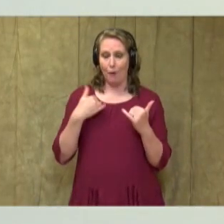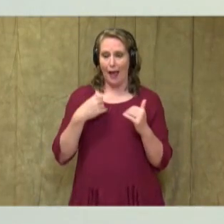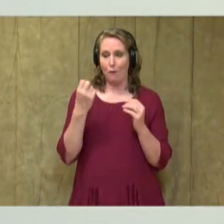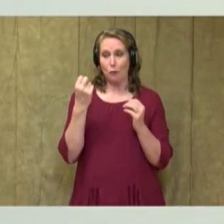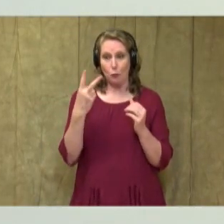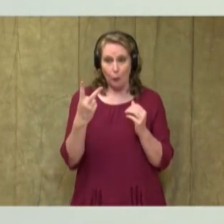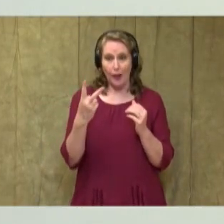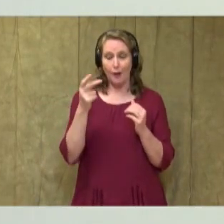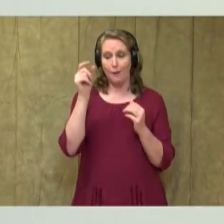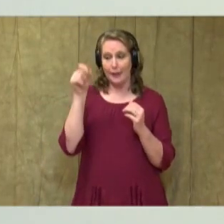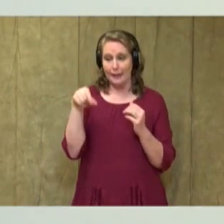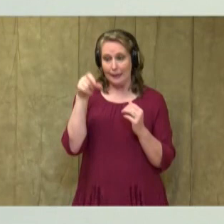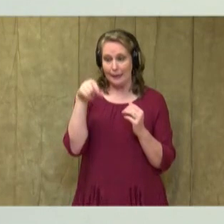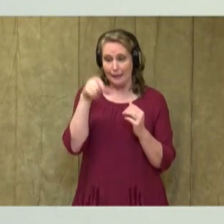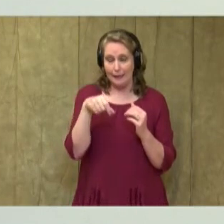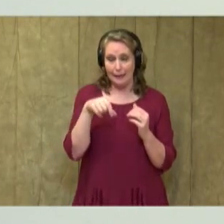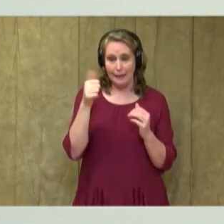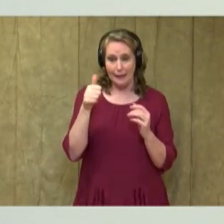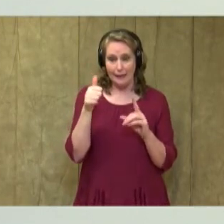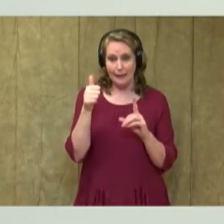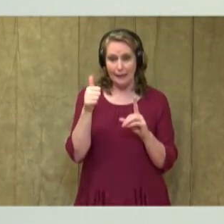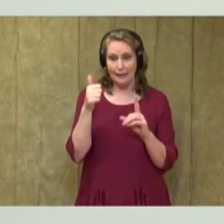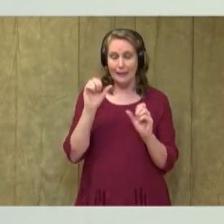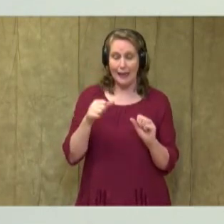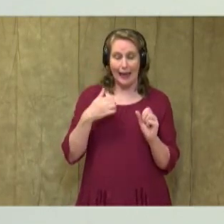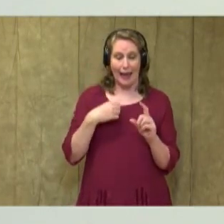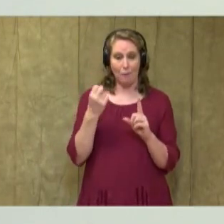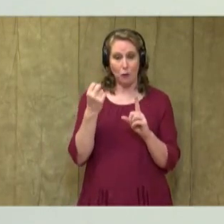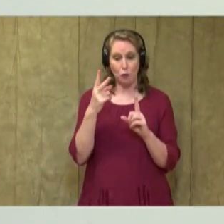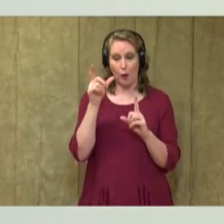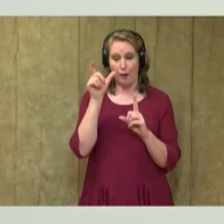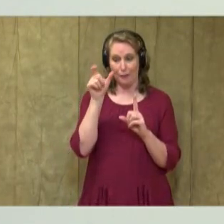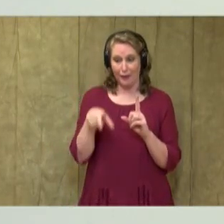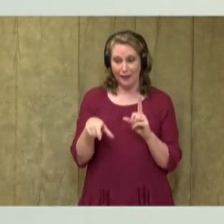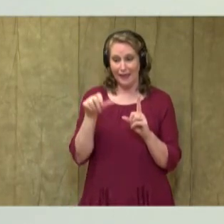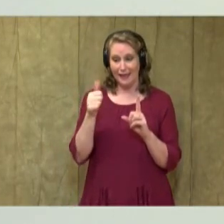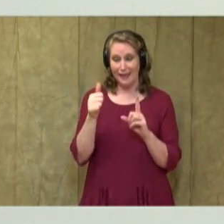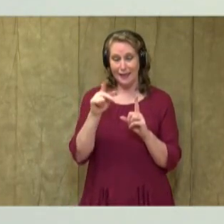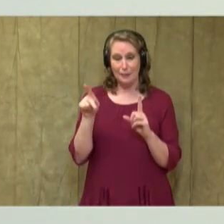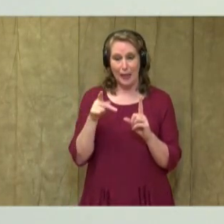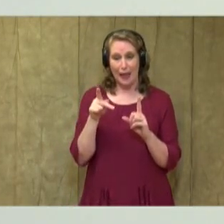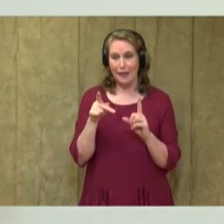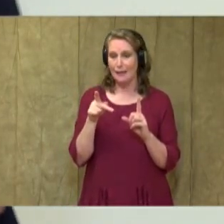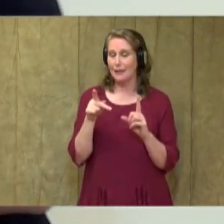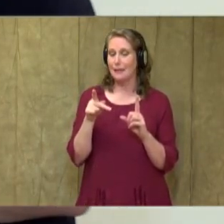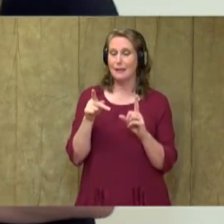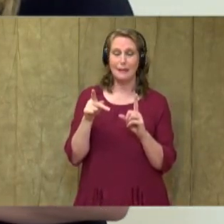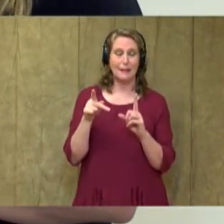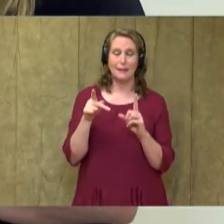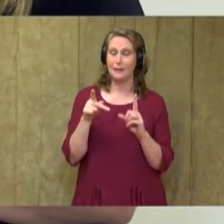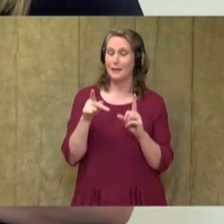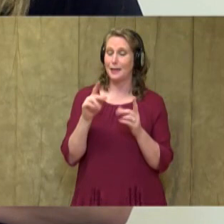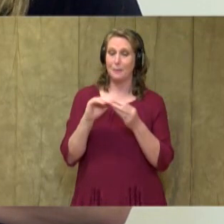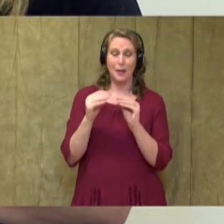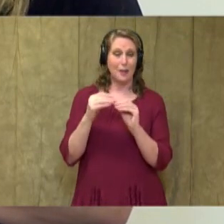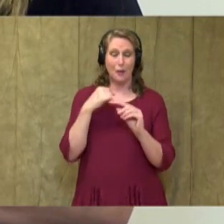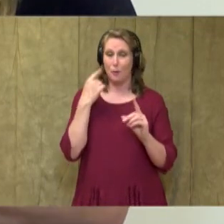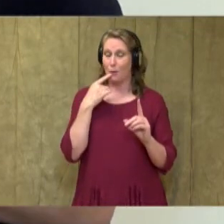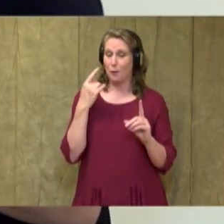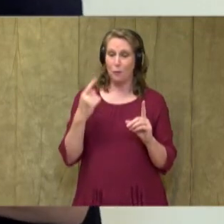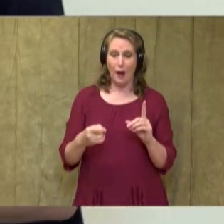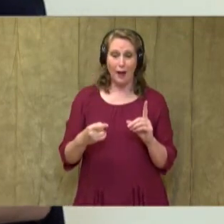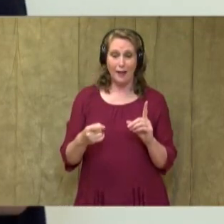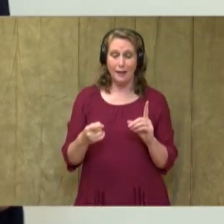12. Can I have 12 in the tens place? My number's still not going to look